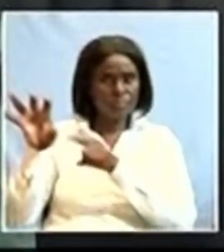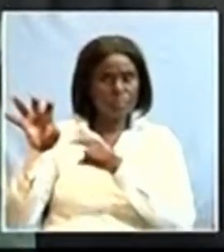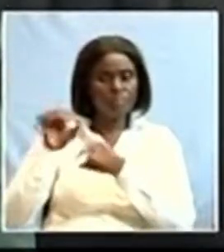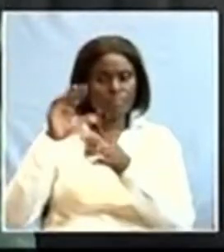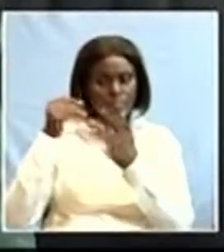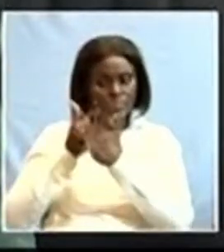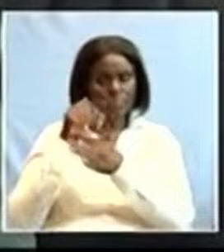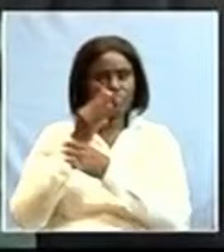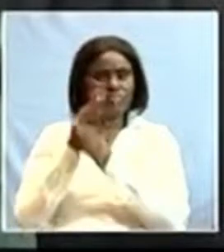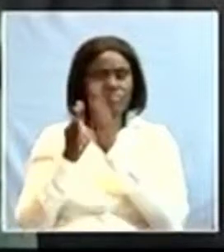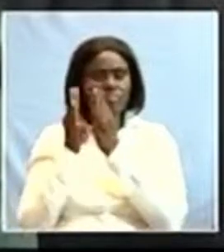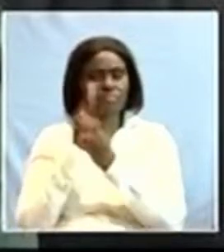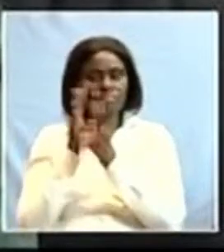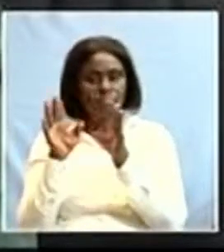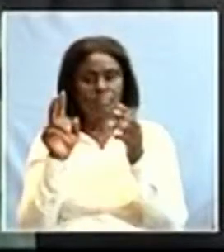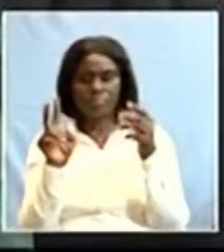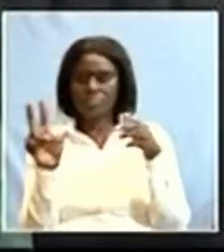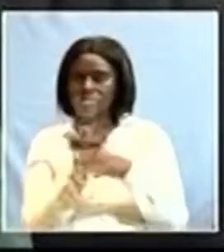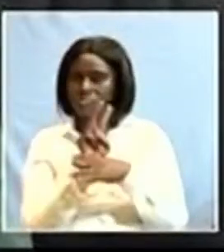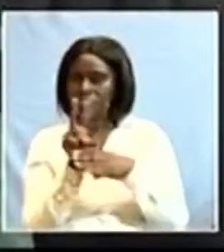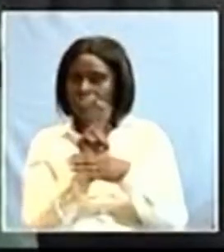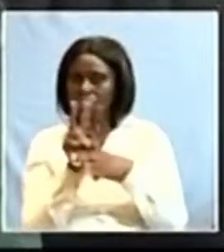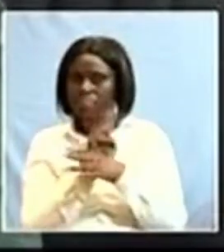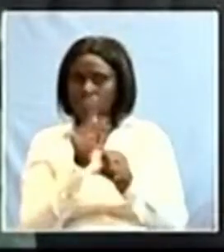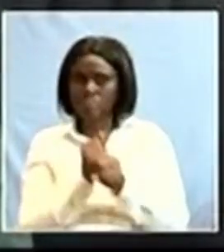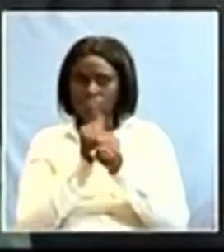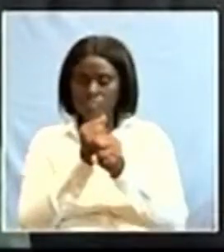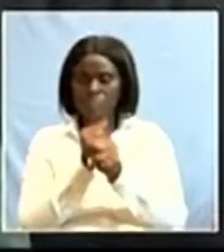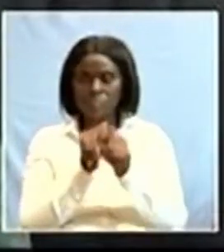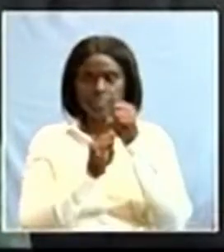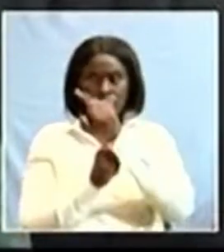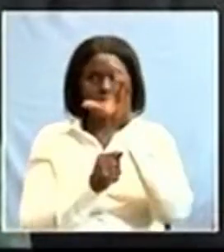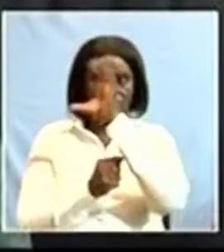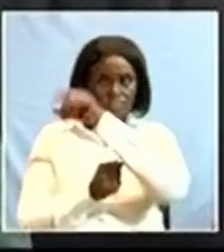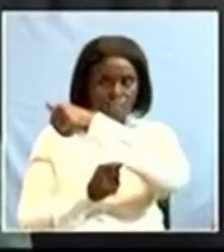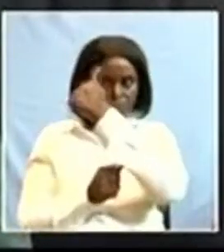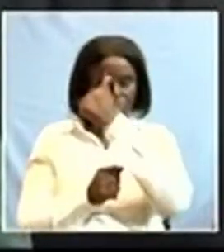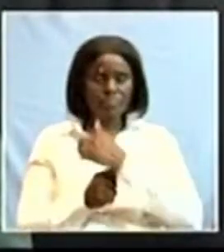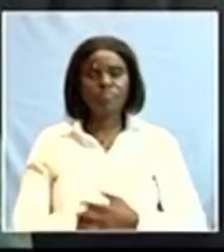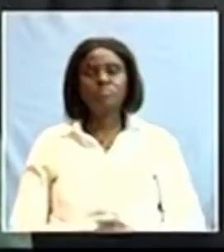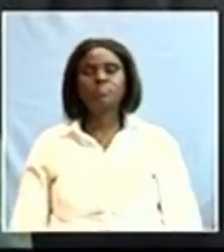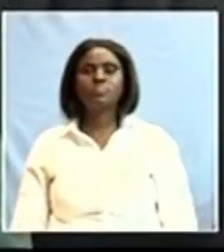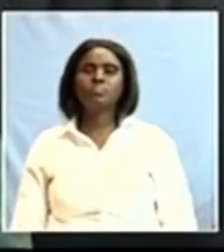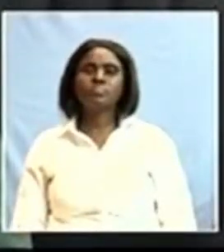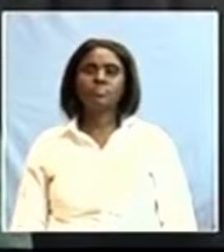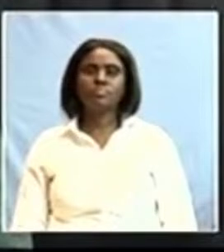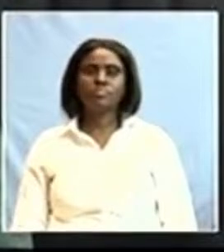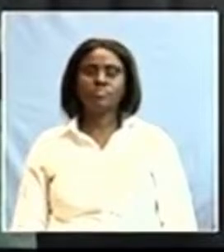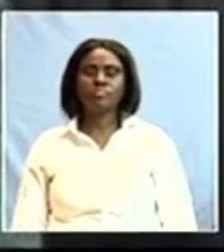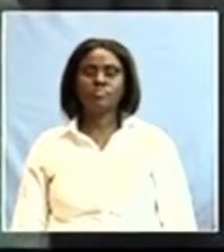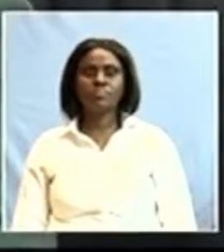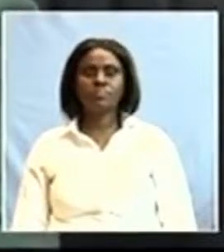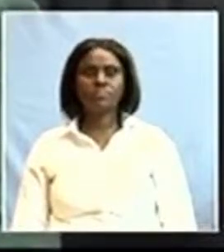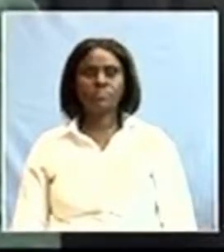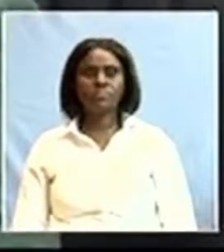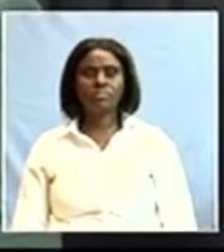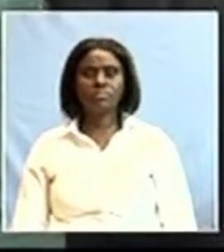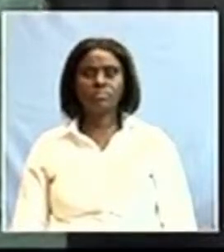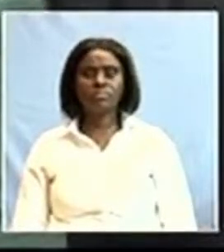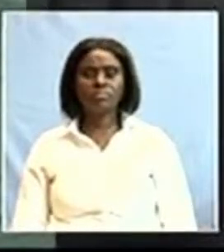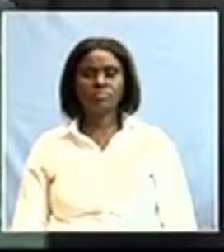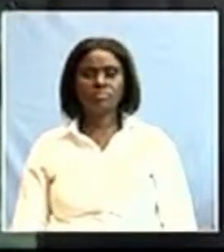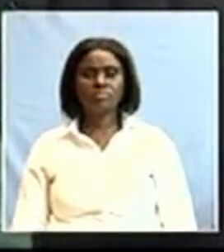the contracting, the evaluations, and the awarding was done by the province. Thank you, Chair. So we want that